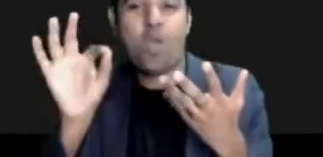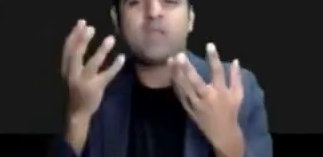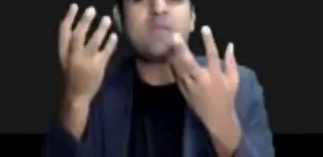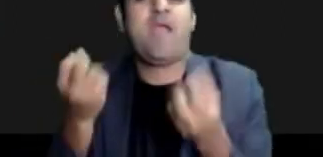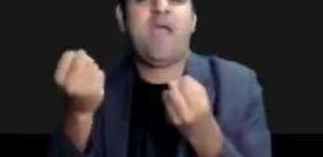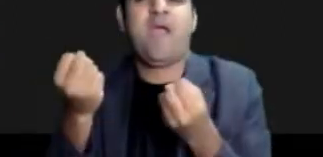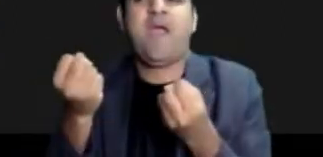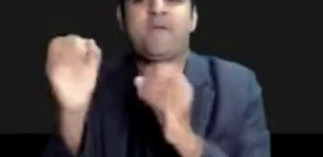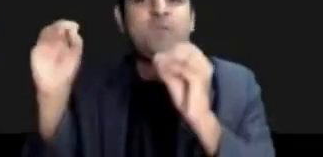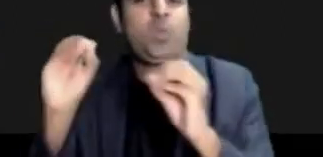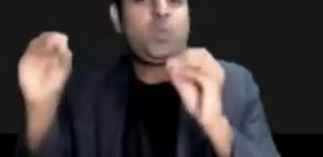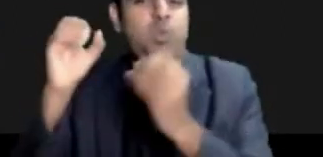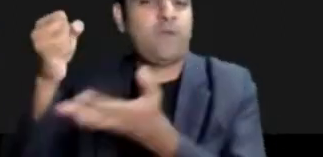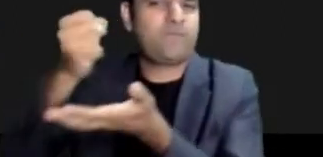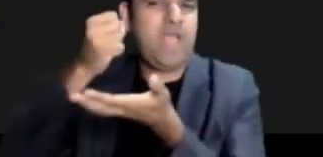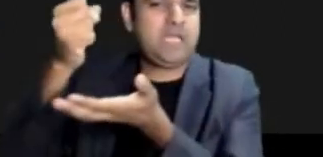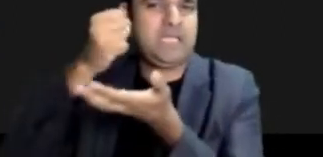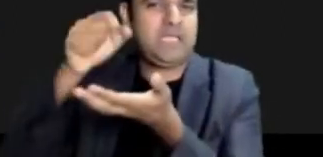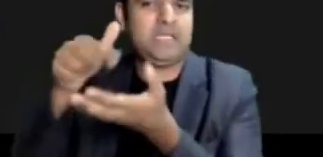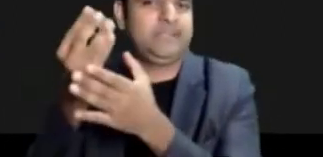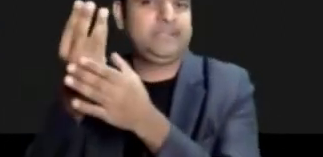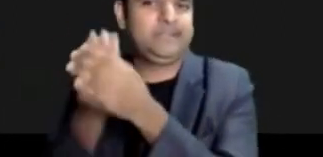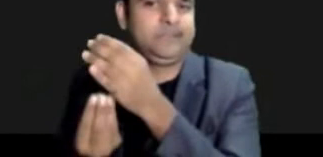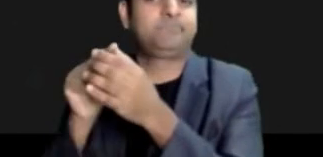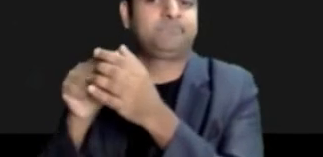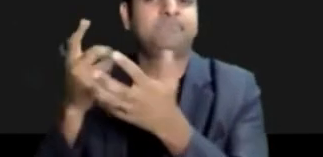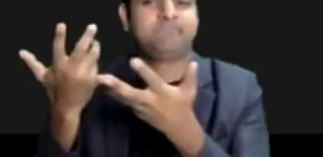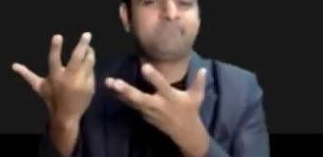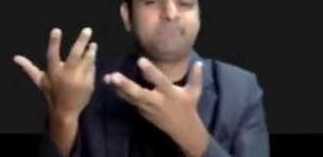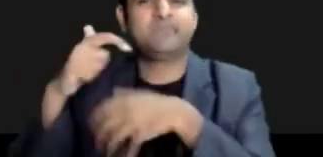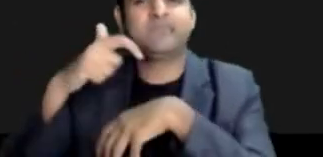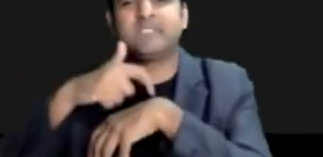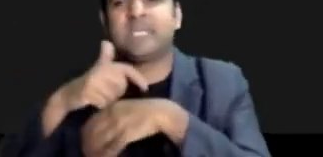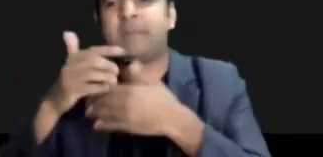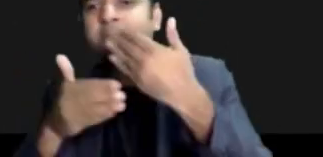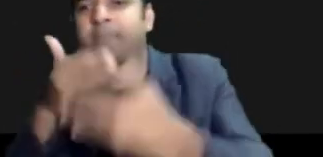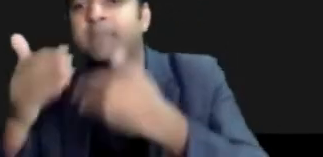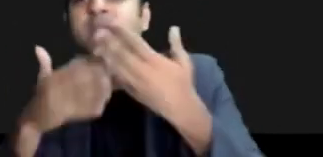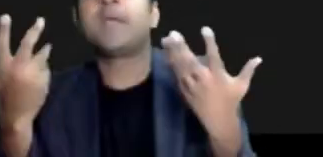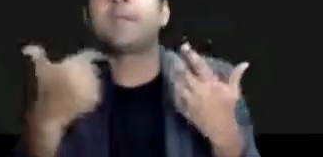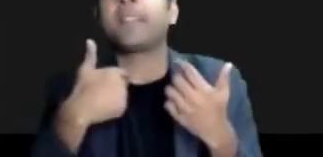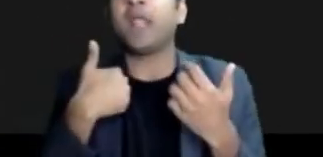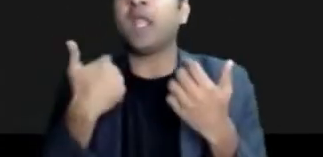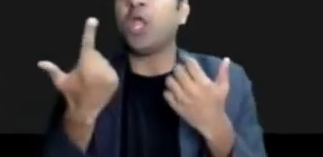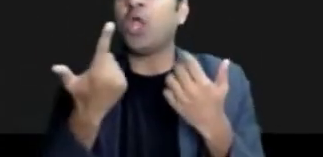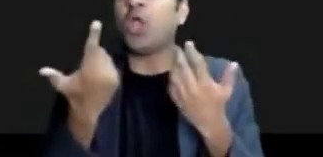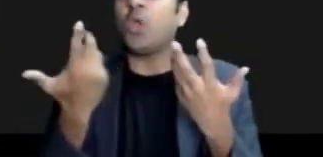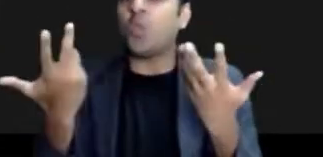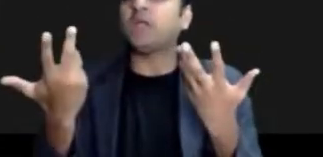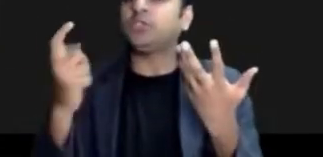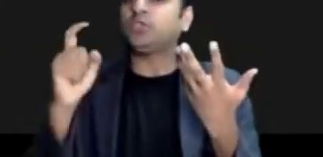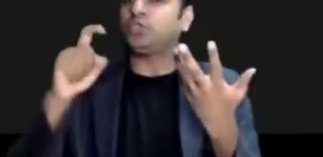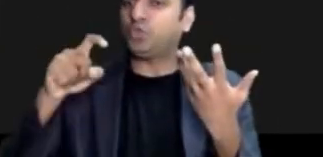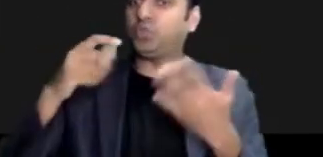do, but still more at this particular time, we have a seat in the National Health Cluster